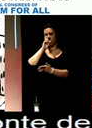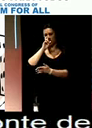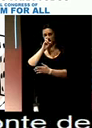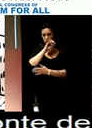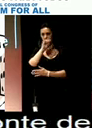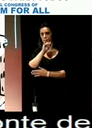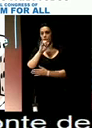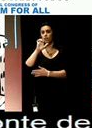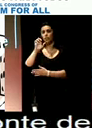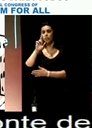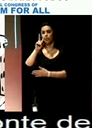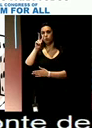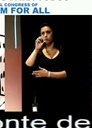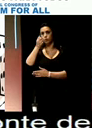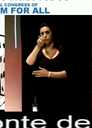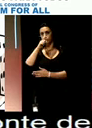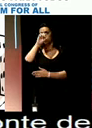Also a very